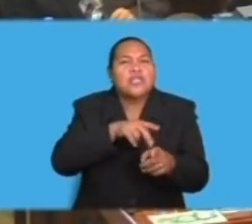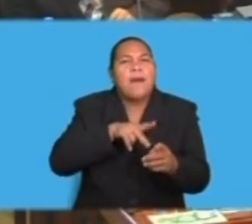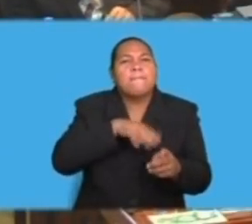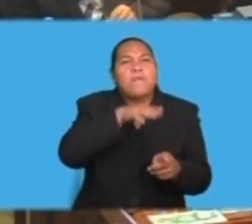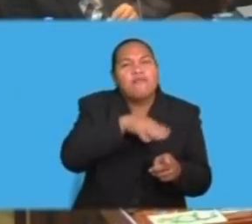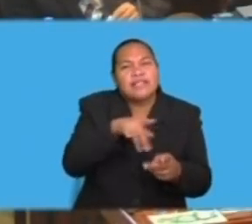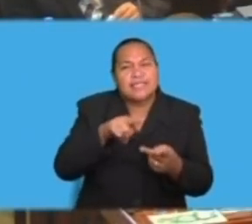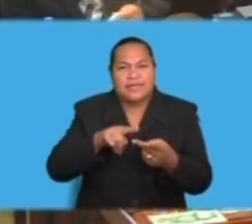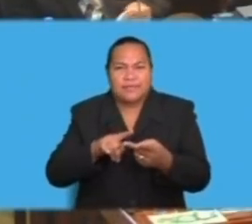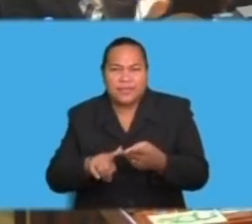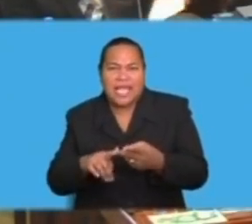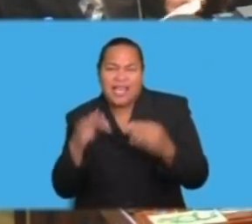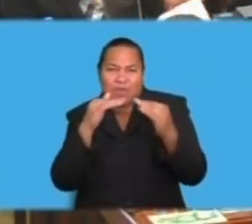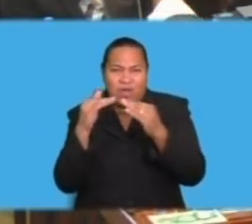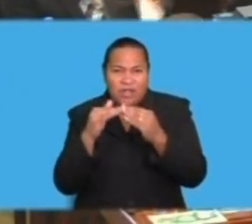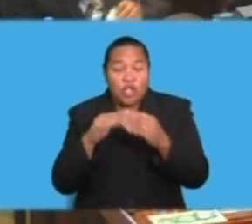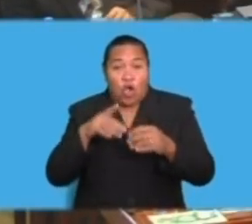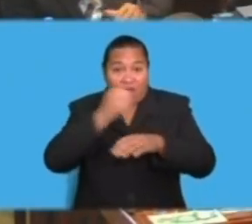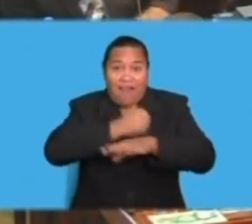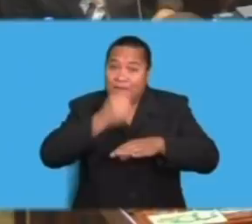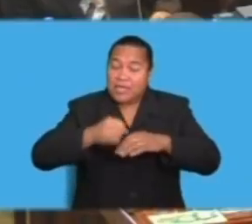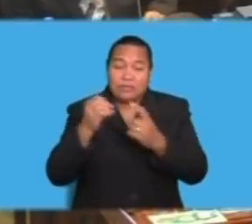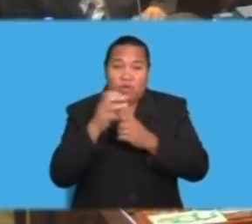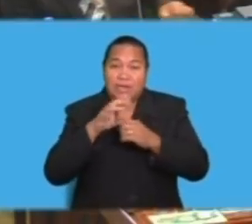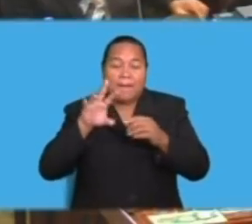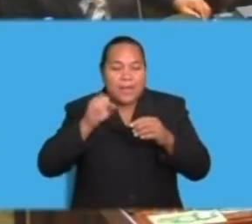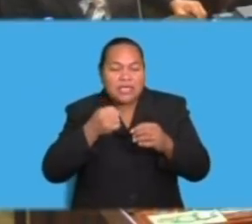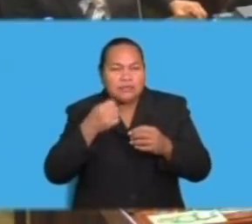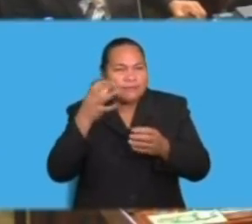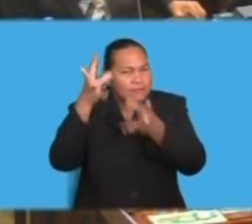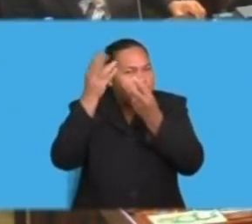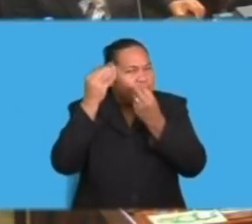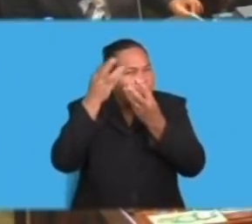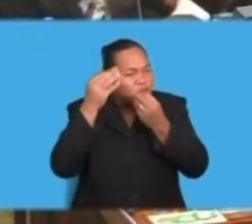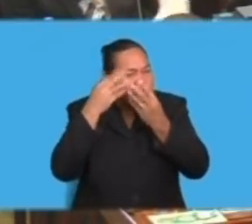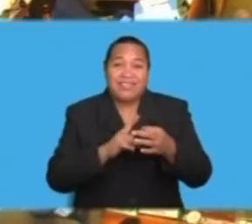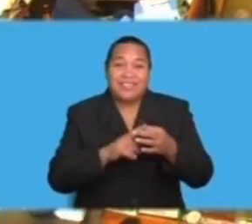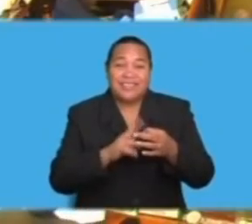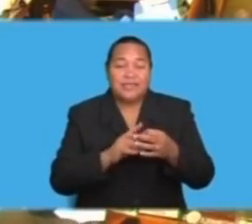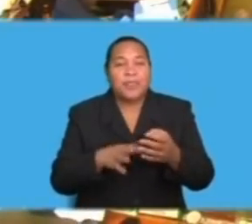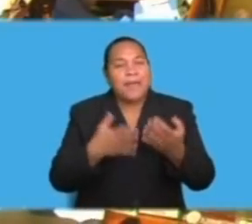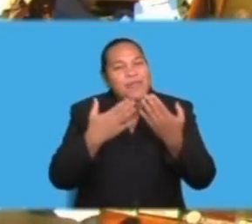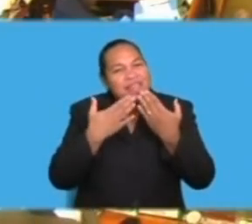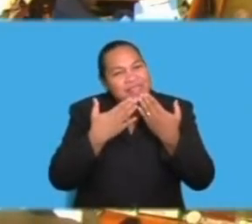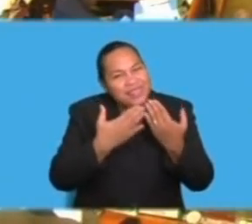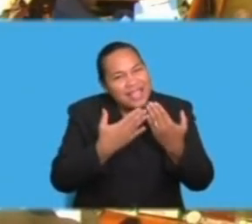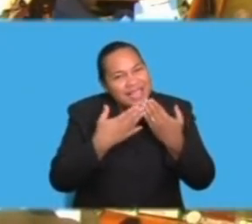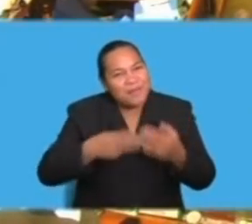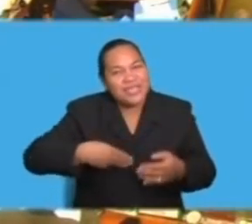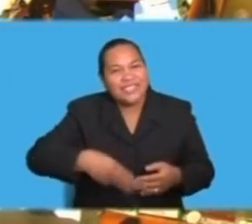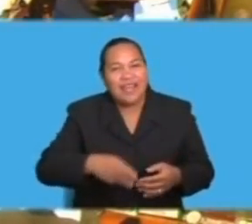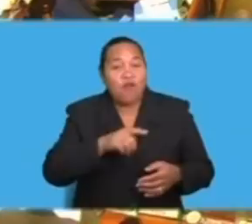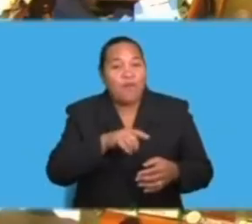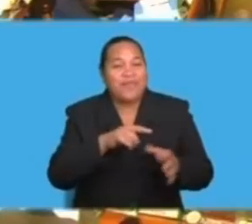Fijian government can make risk management decisions that are informed by poverty impacts and not just based on aggregate costs. Opposition Member of Parliament